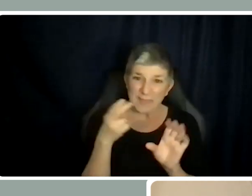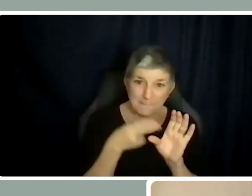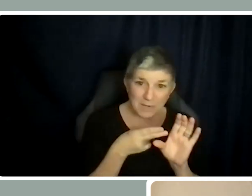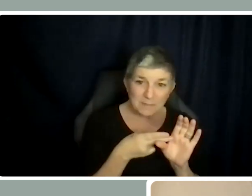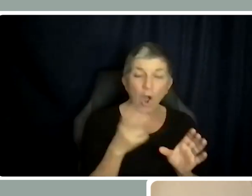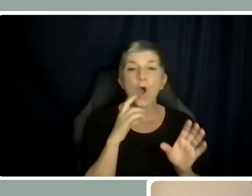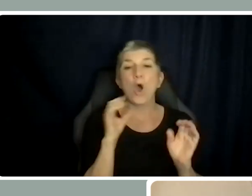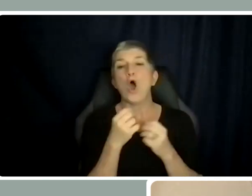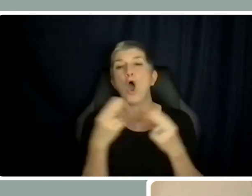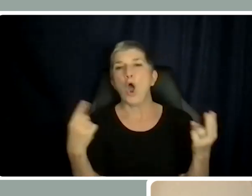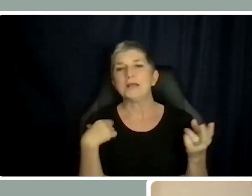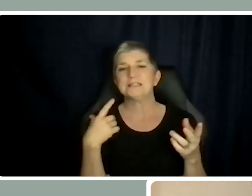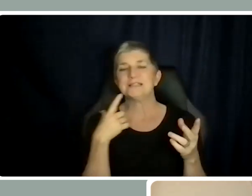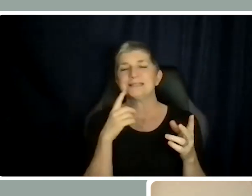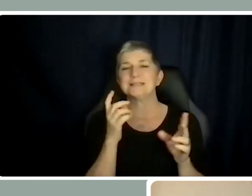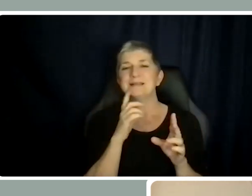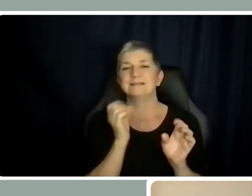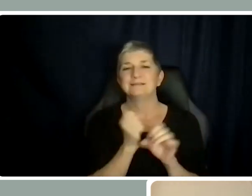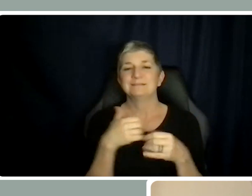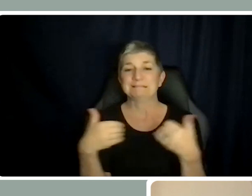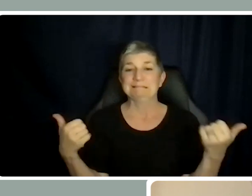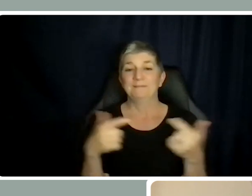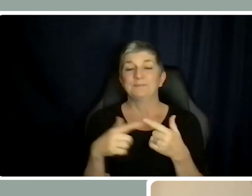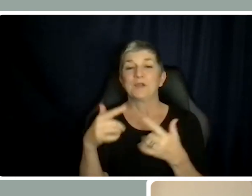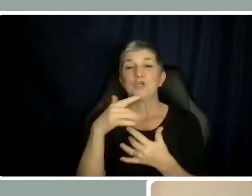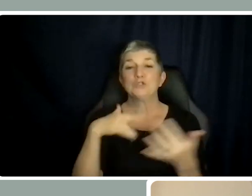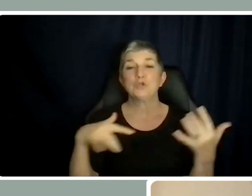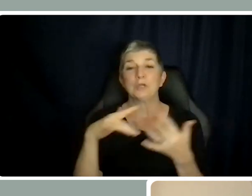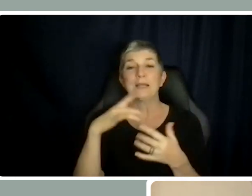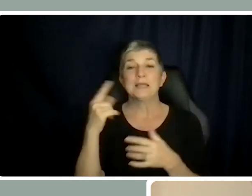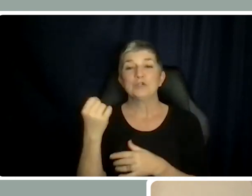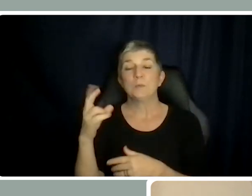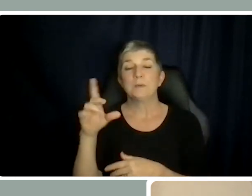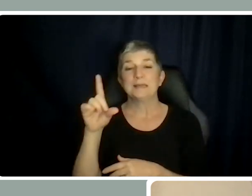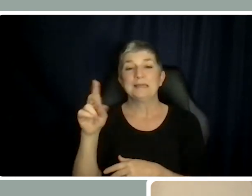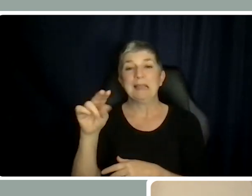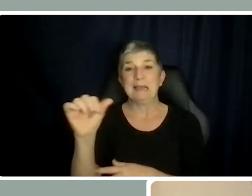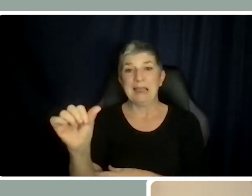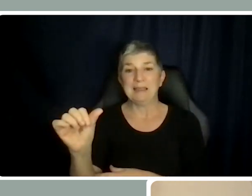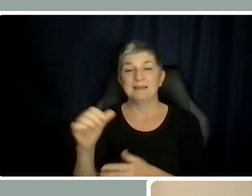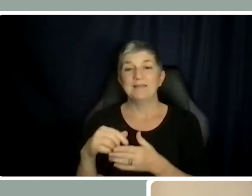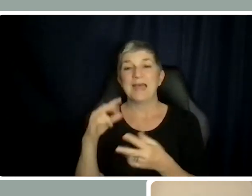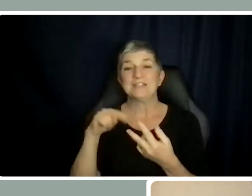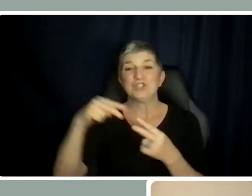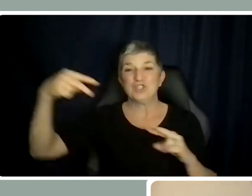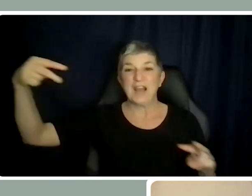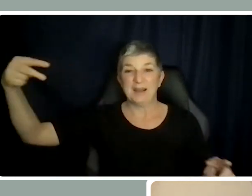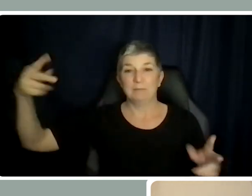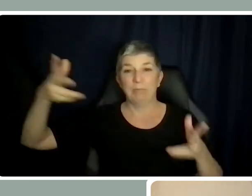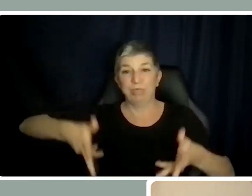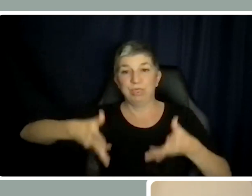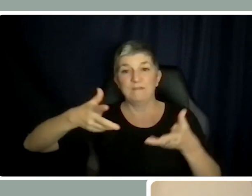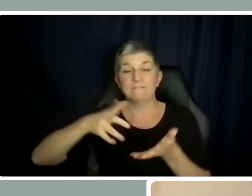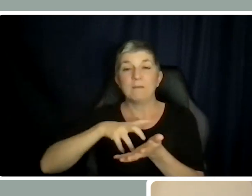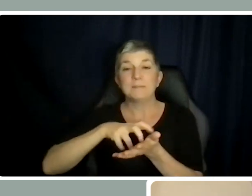I see. Yeah. And just to draw a distinction, so I'm talking about circulating tumor DNA, which is like literally, genetic debris from your cancer that's